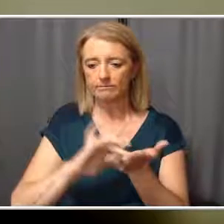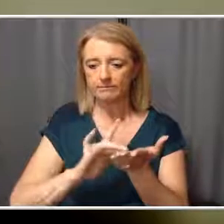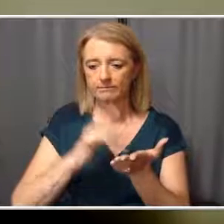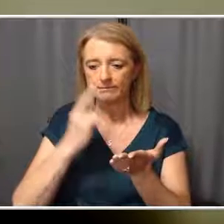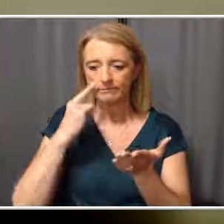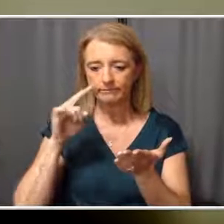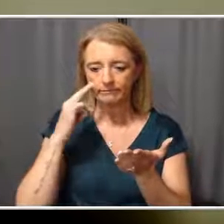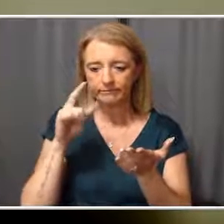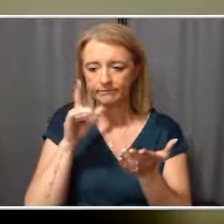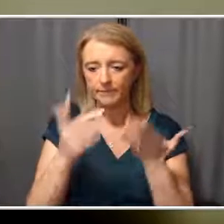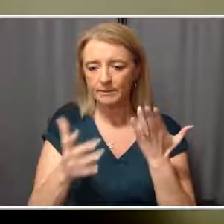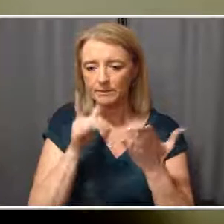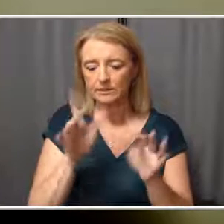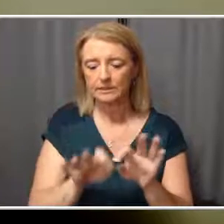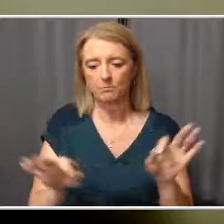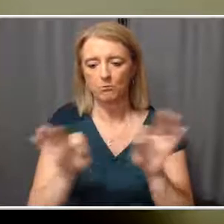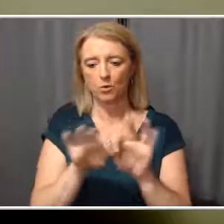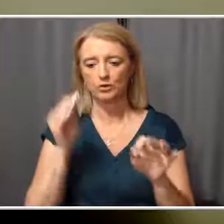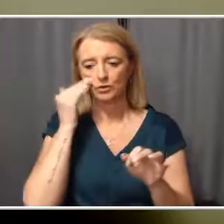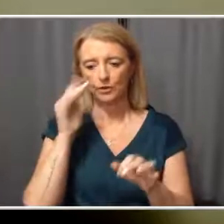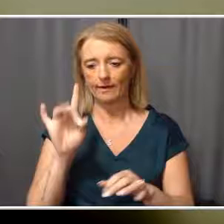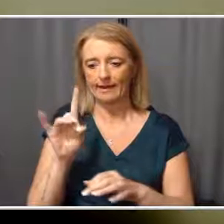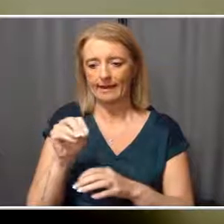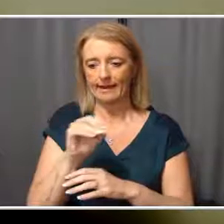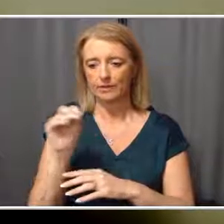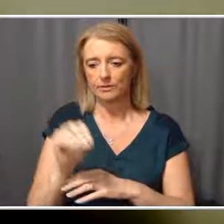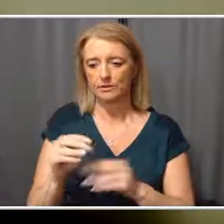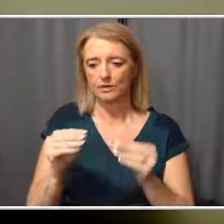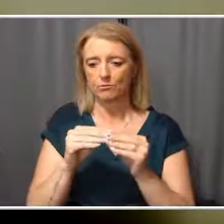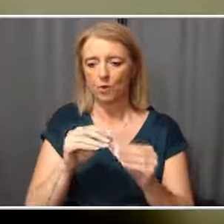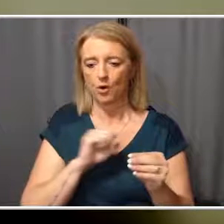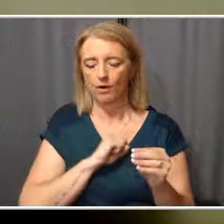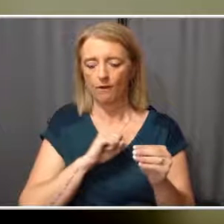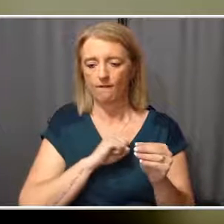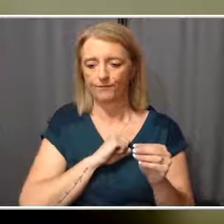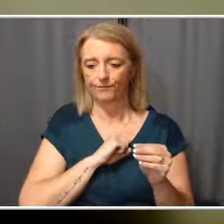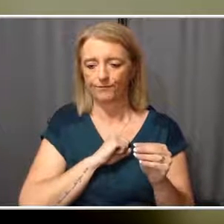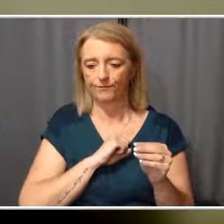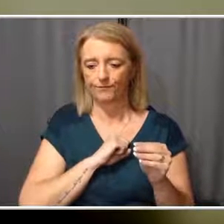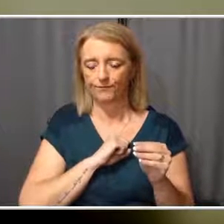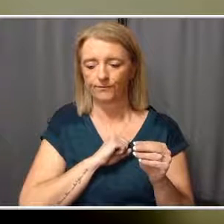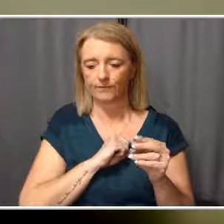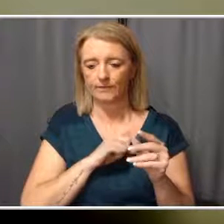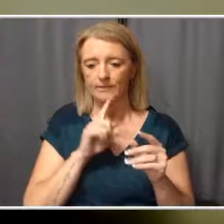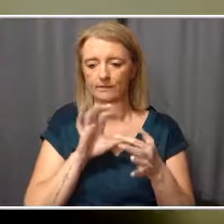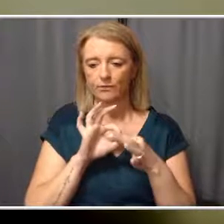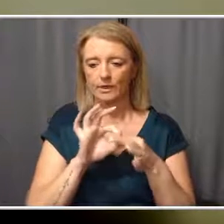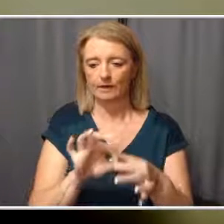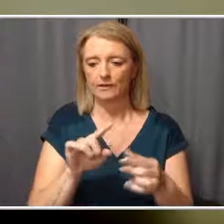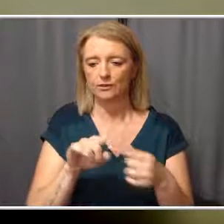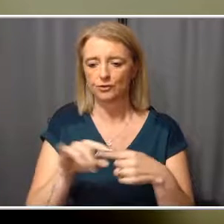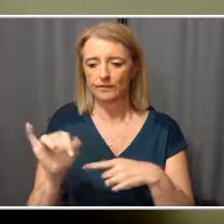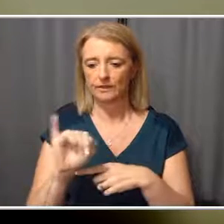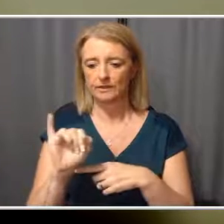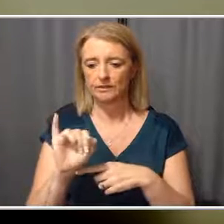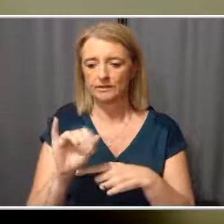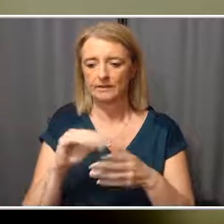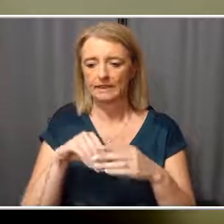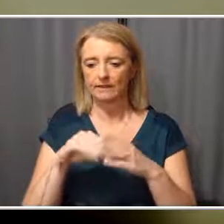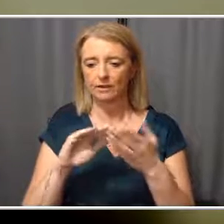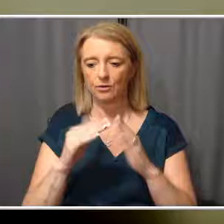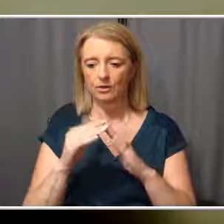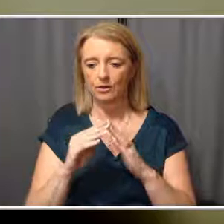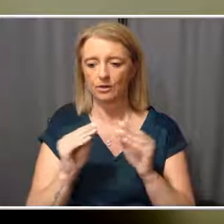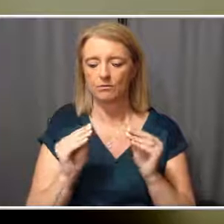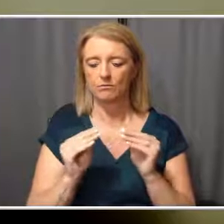that. But we also have to, on the other side of that coin, we also want to be able to not use antibiotics when they are not indicated, because it can be a